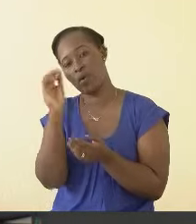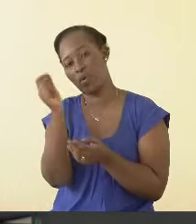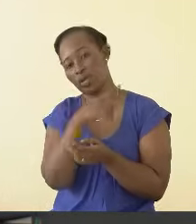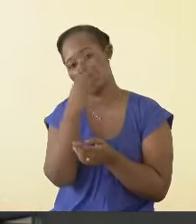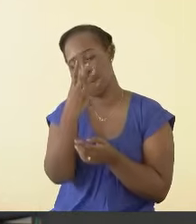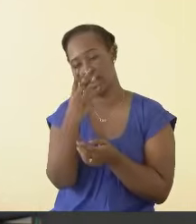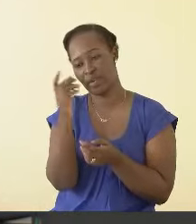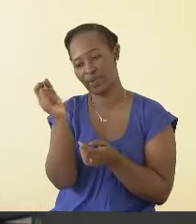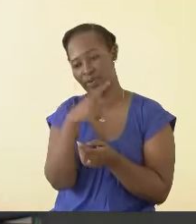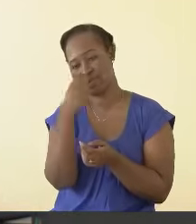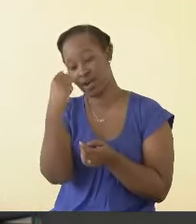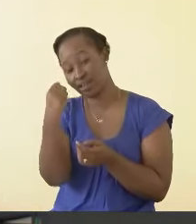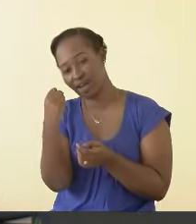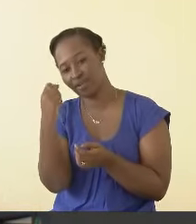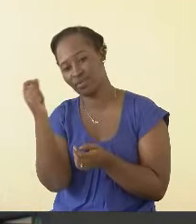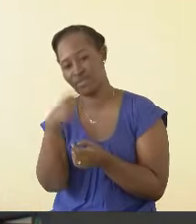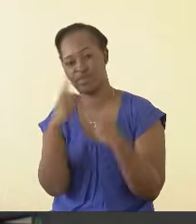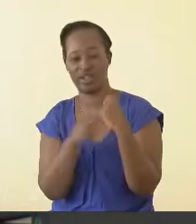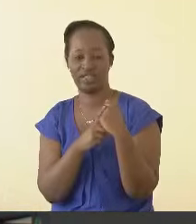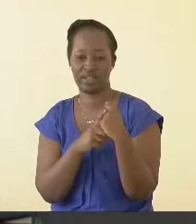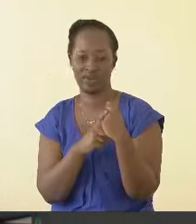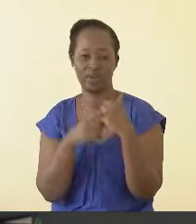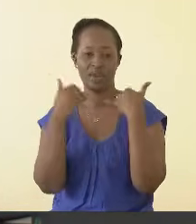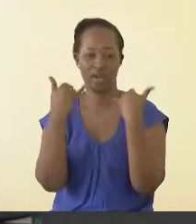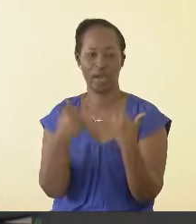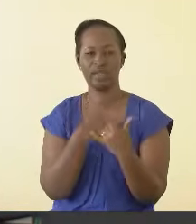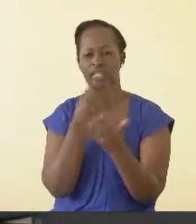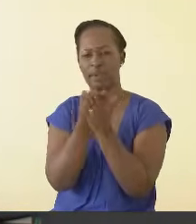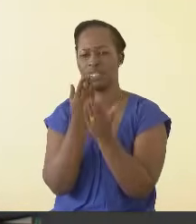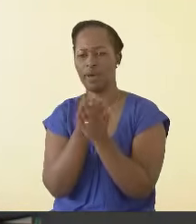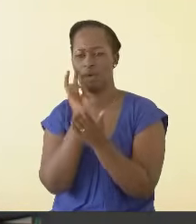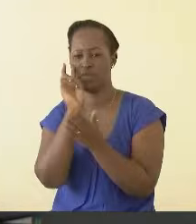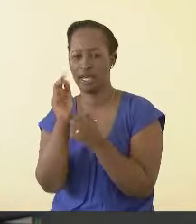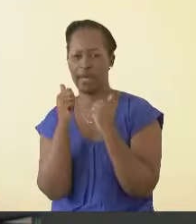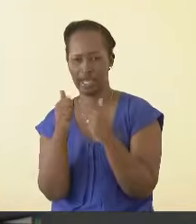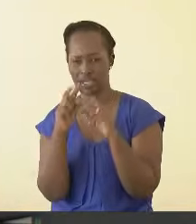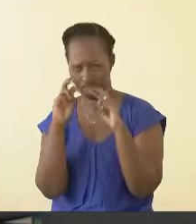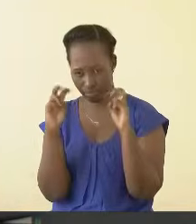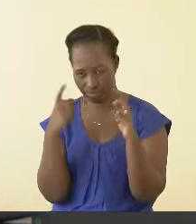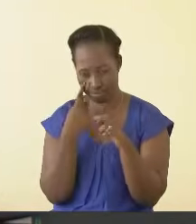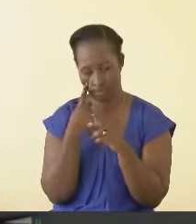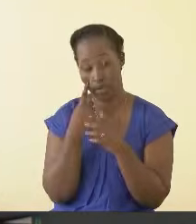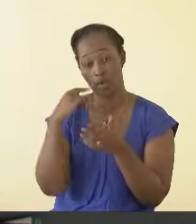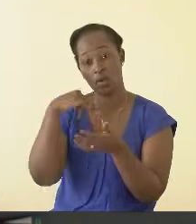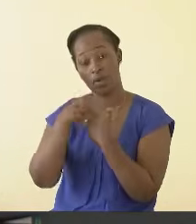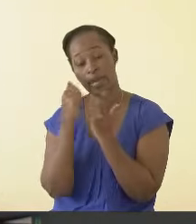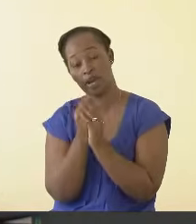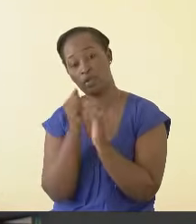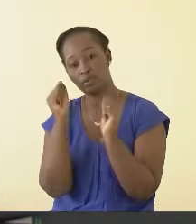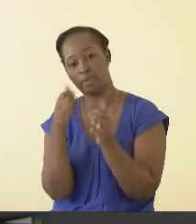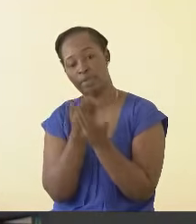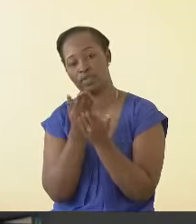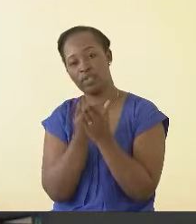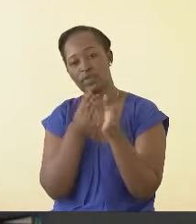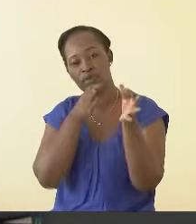April, for May, for June. Now, I want you to look here very well. I want you to check, because you may be asked to state the net